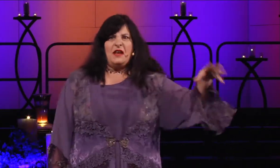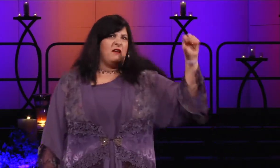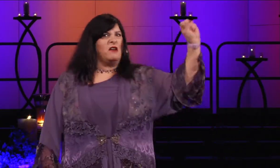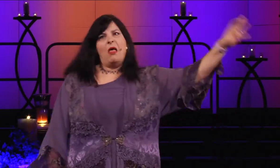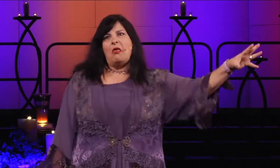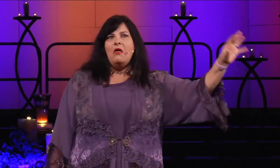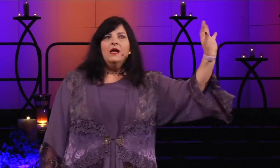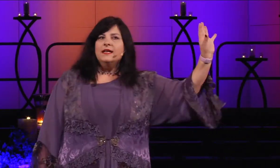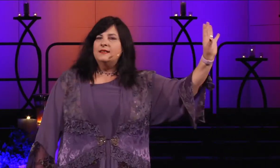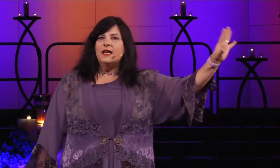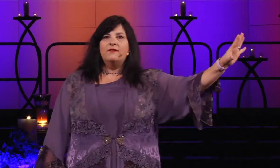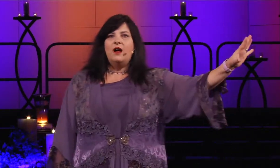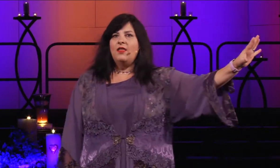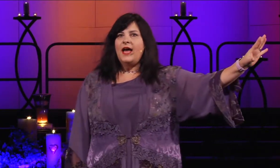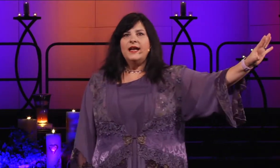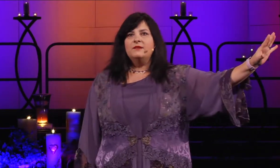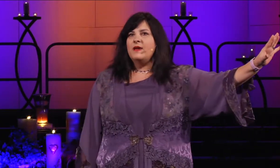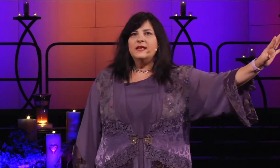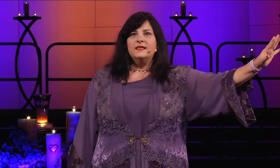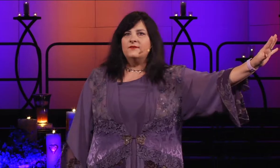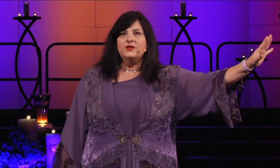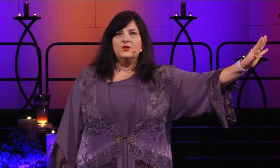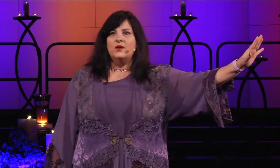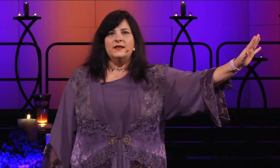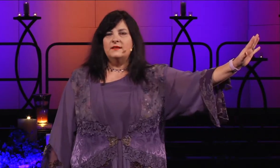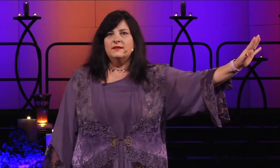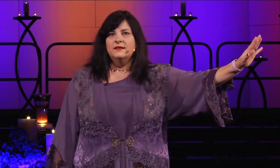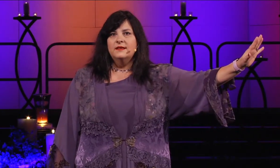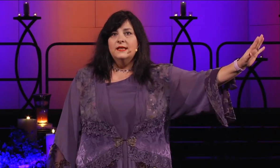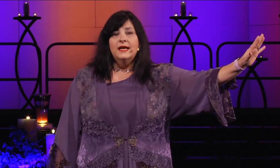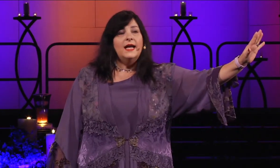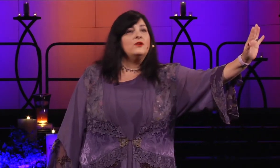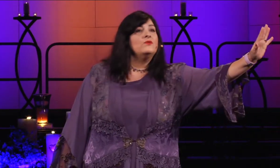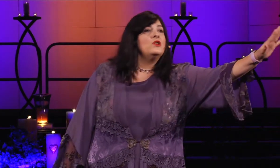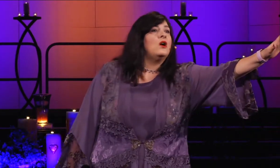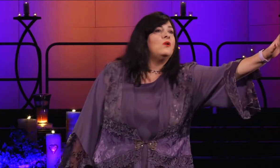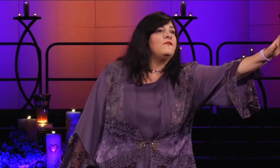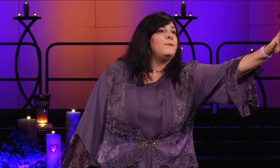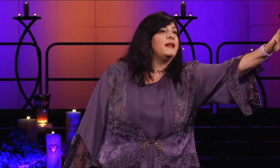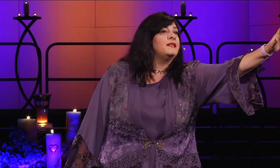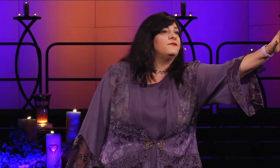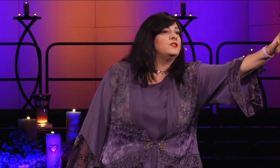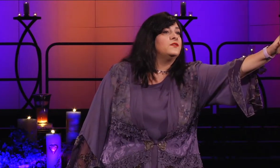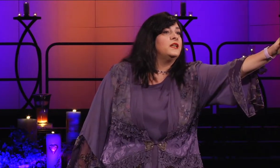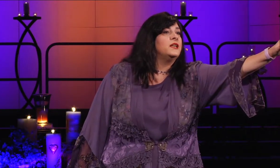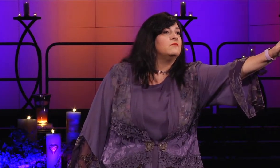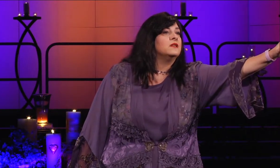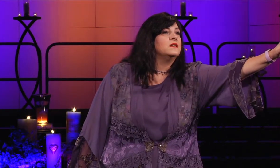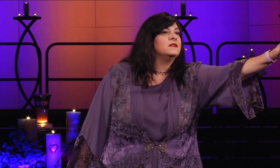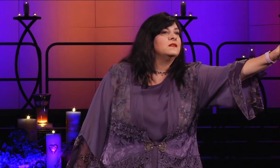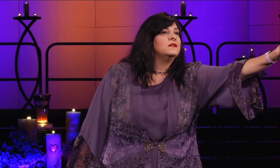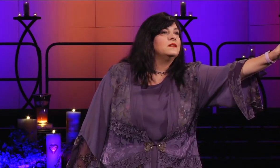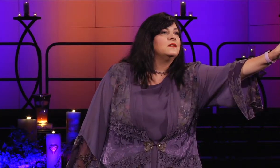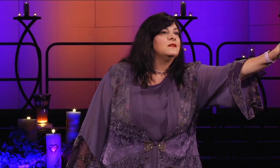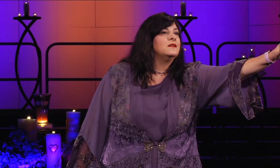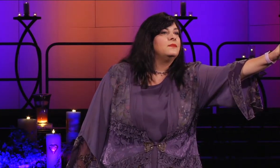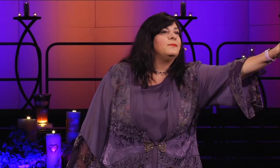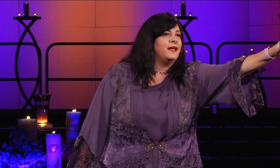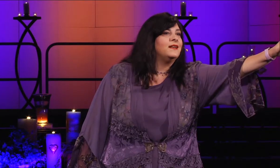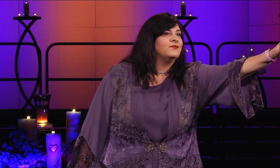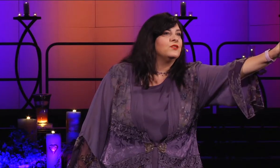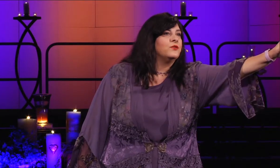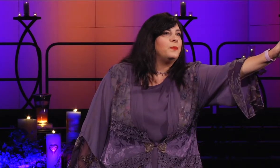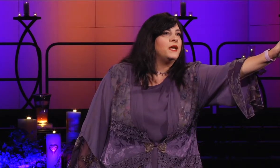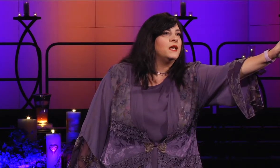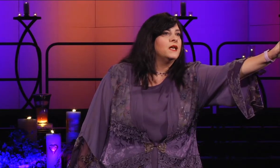so scary down here, blah, blah. Instead of all that, I made a different choice. I don't know if it made a difference for him, but